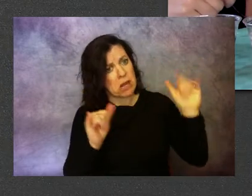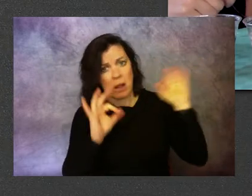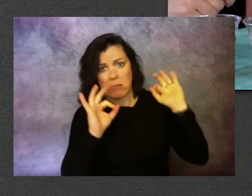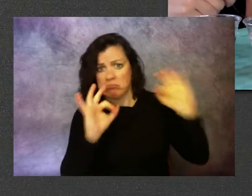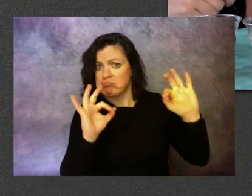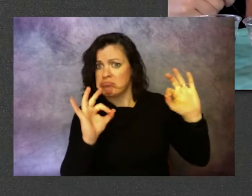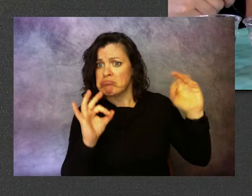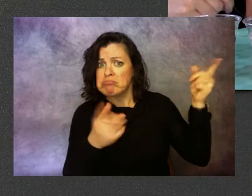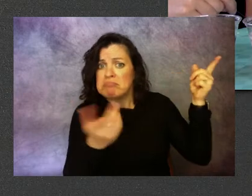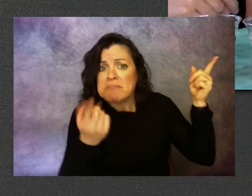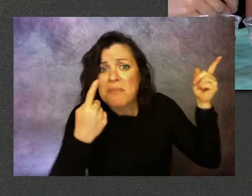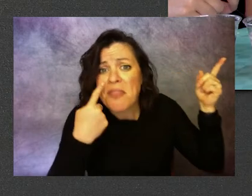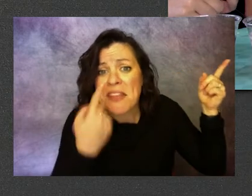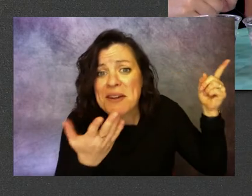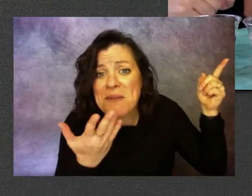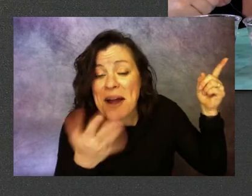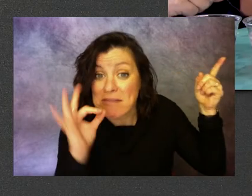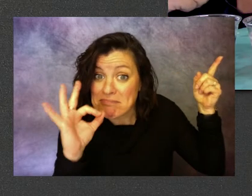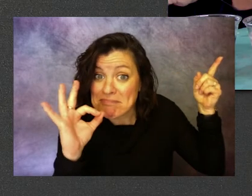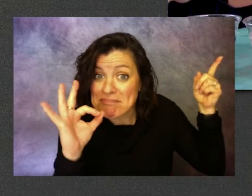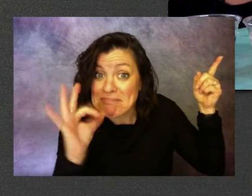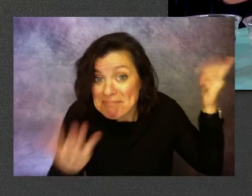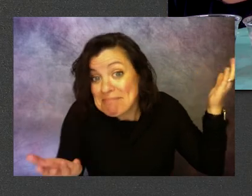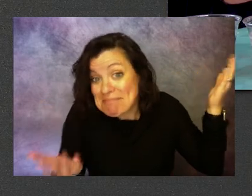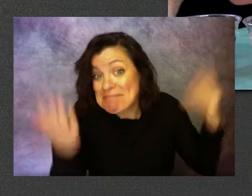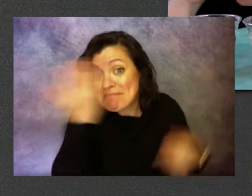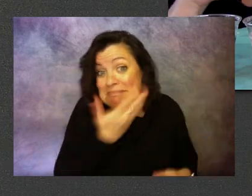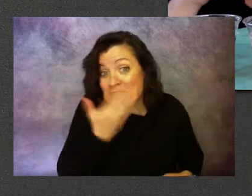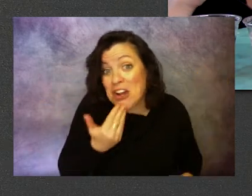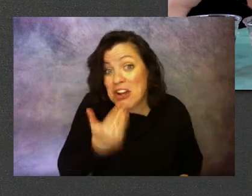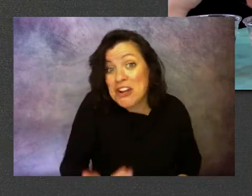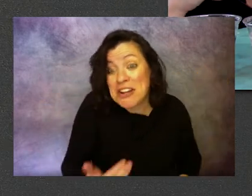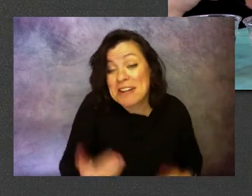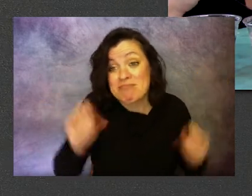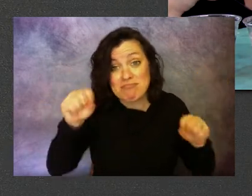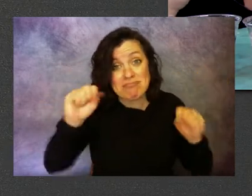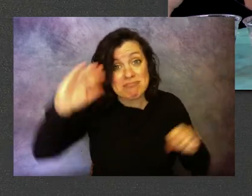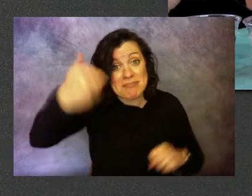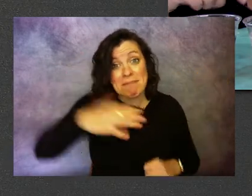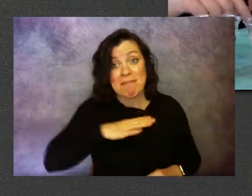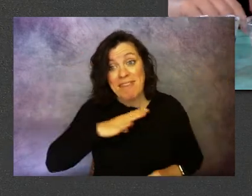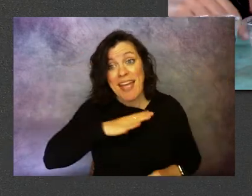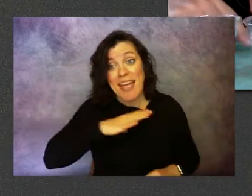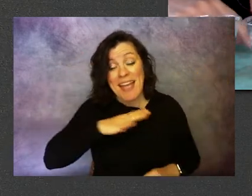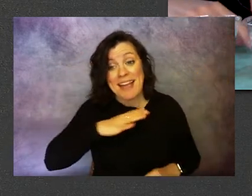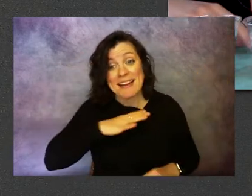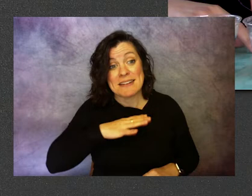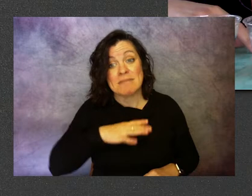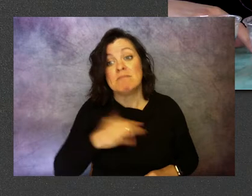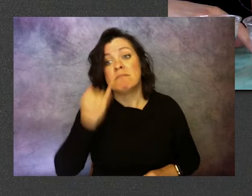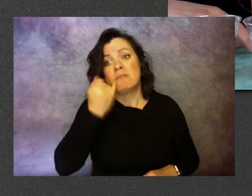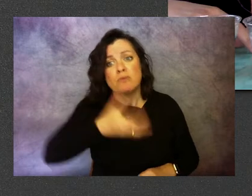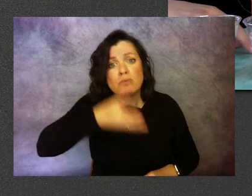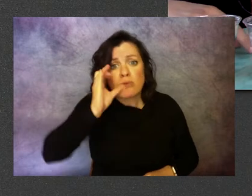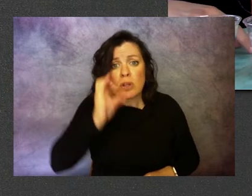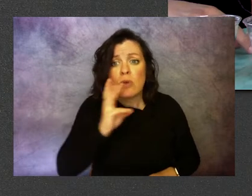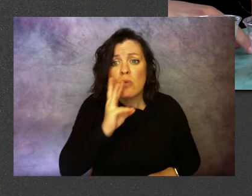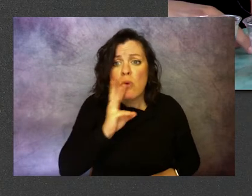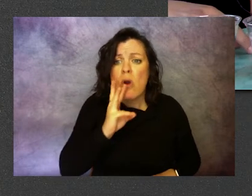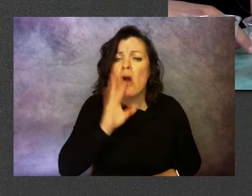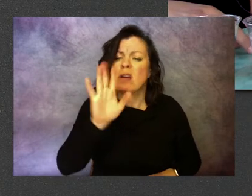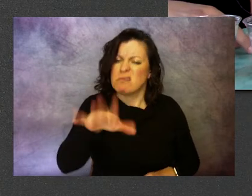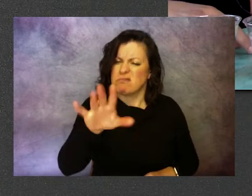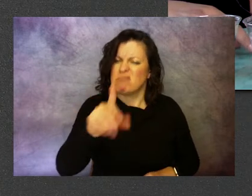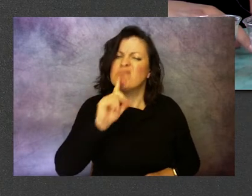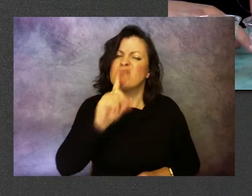do you think? Yeah, this one's in pretty good shape. Did you know drinking water is actually very